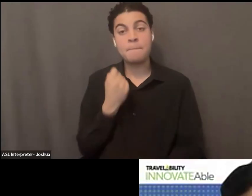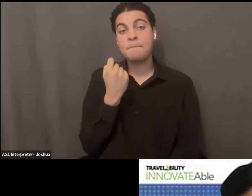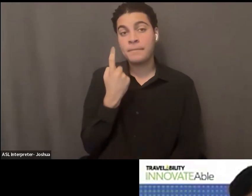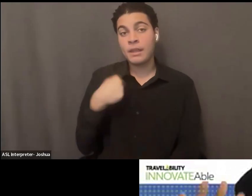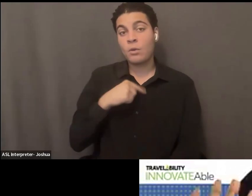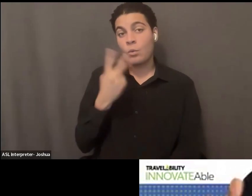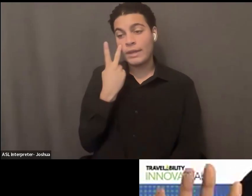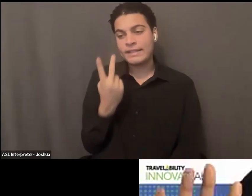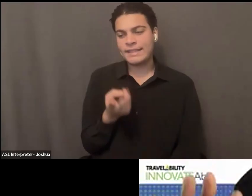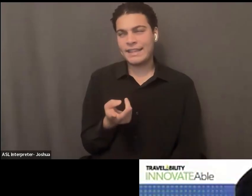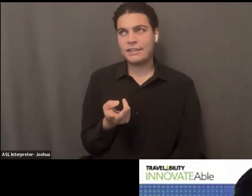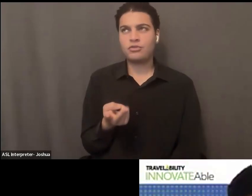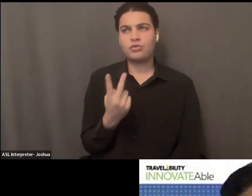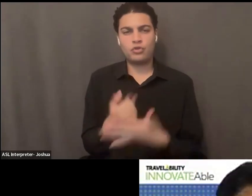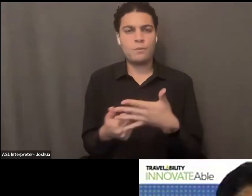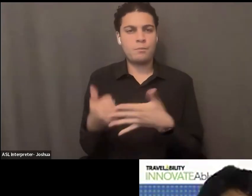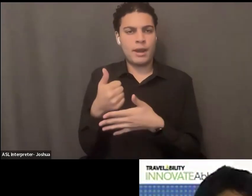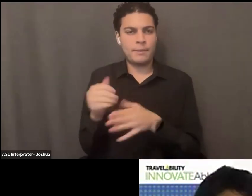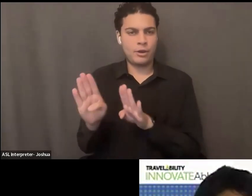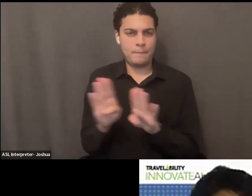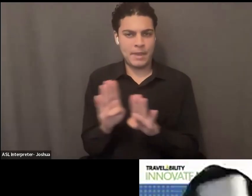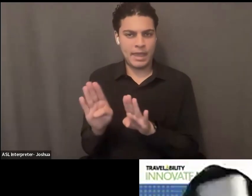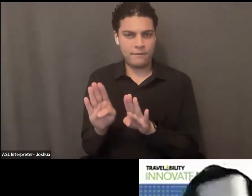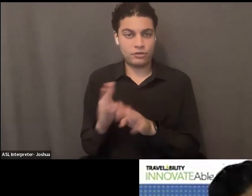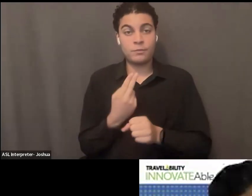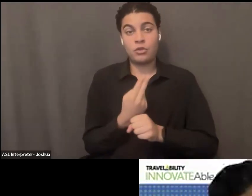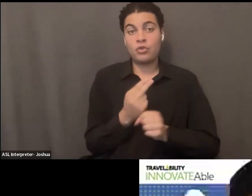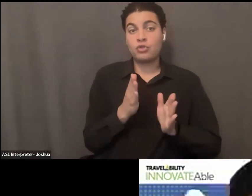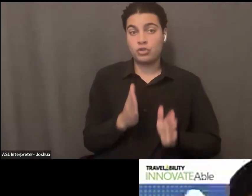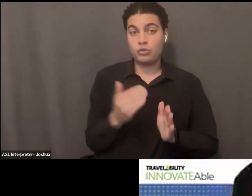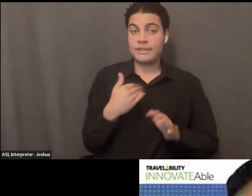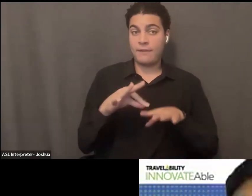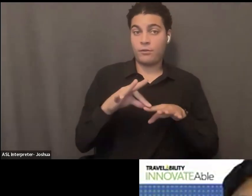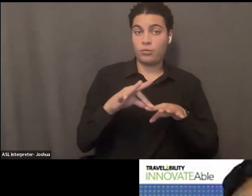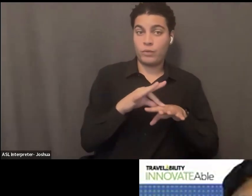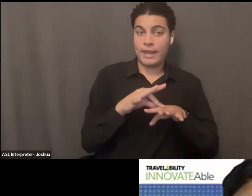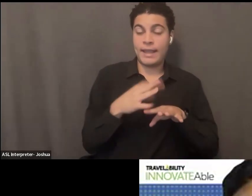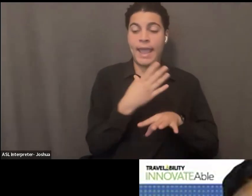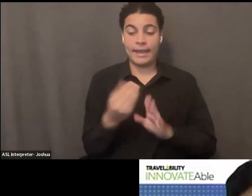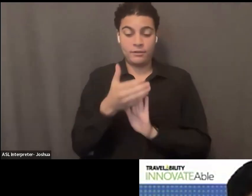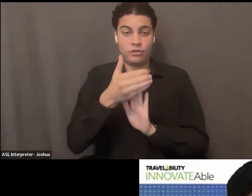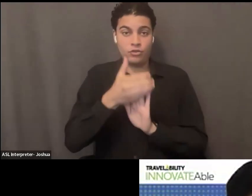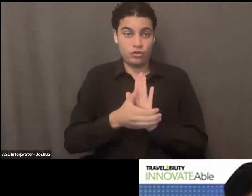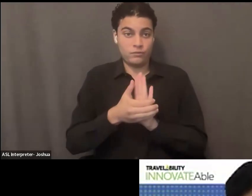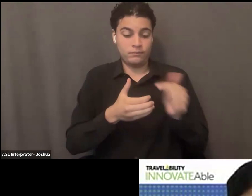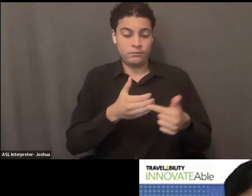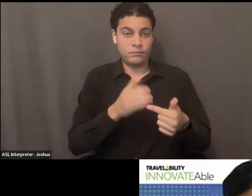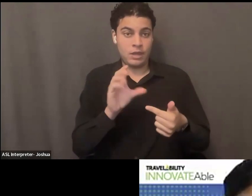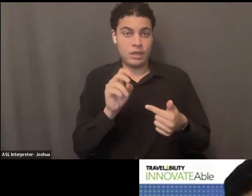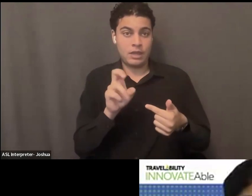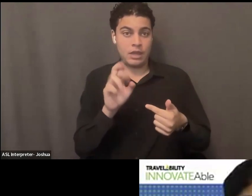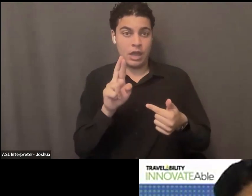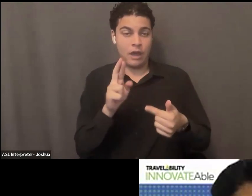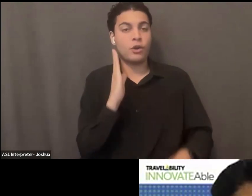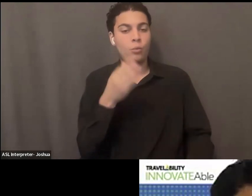end users just take the Ring and take the switch covers in their pocket when they travel. So in fact, for